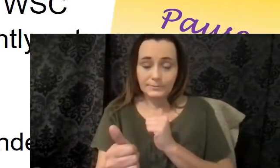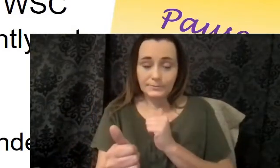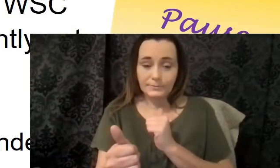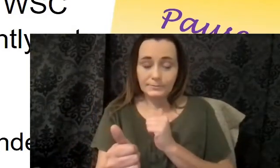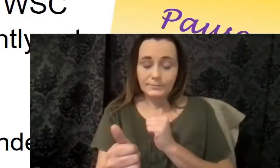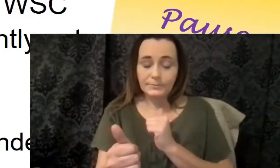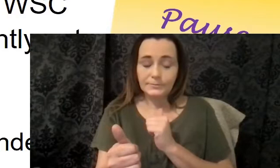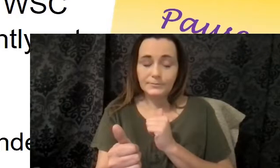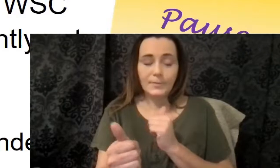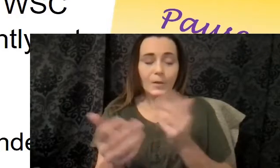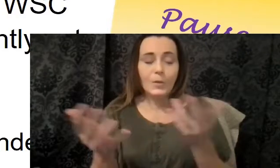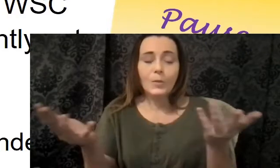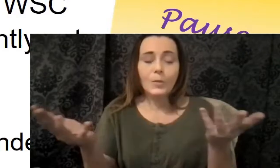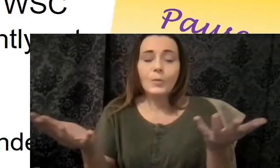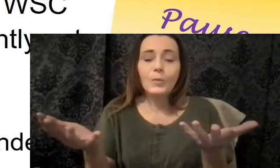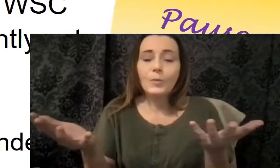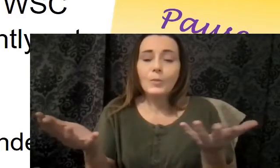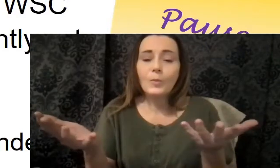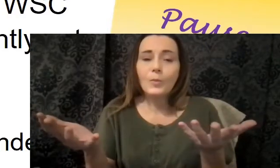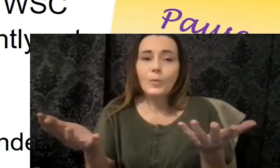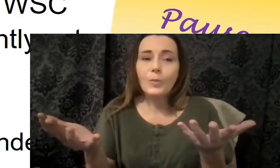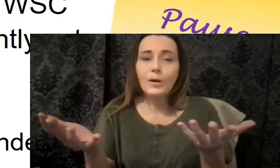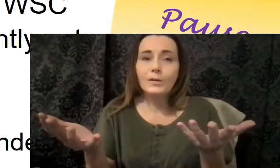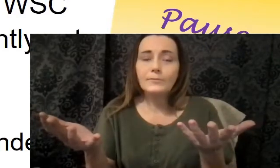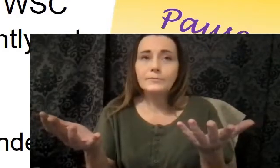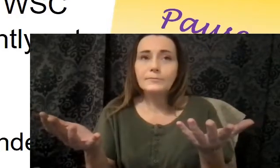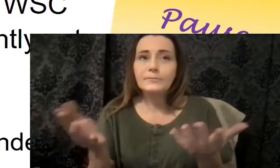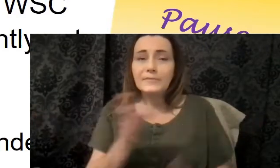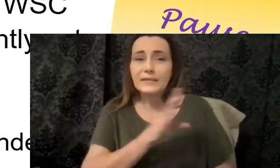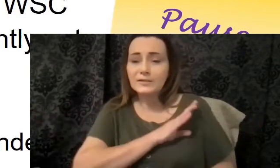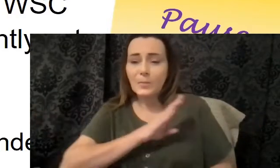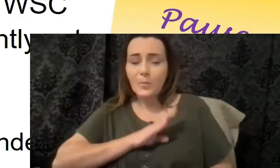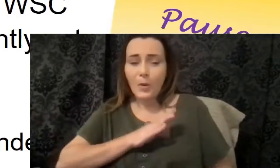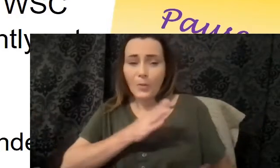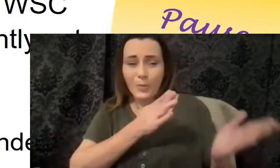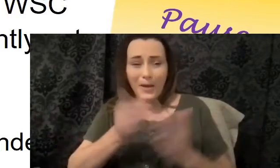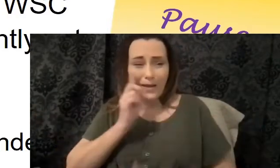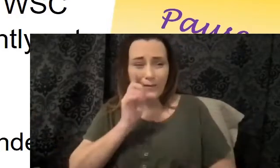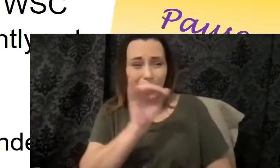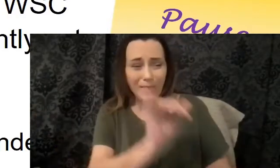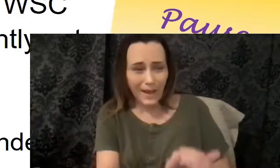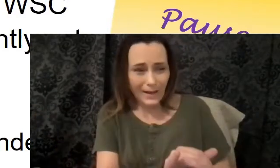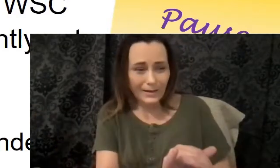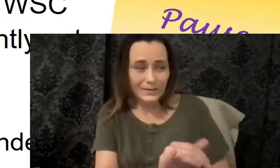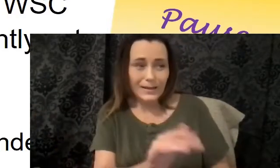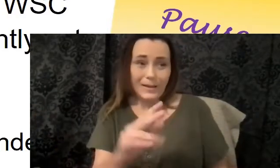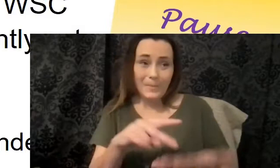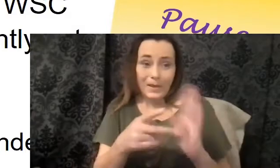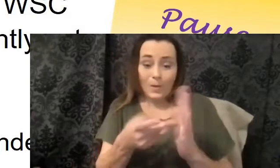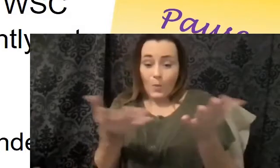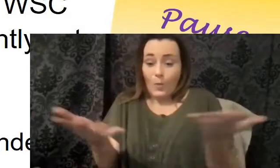what is the board prepared for that in terms of what needs to be done?